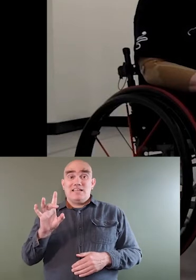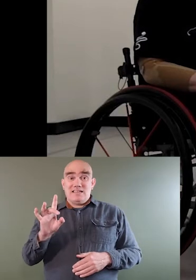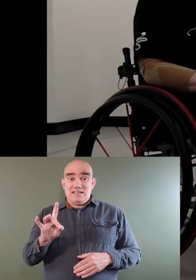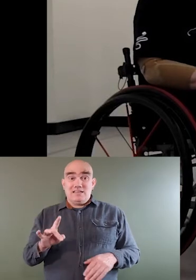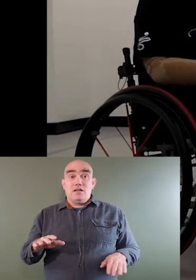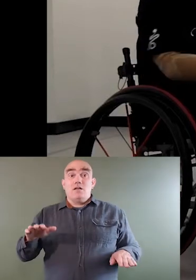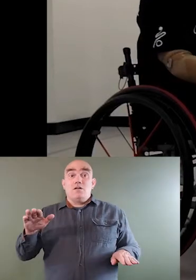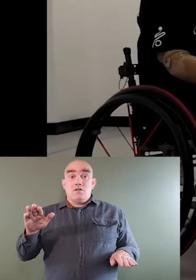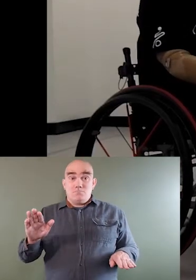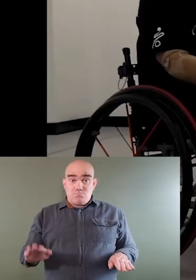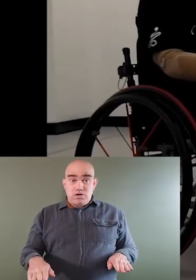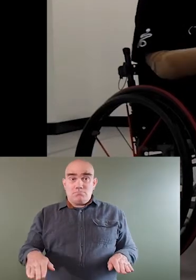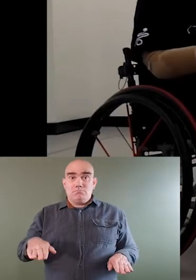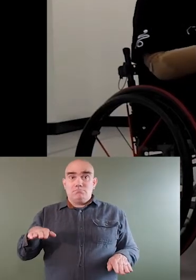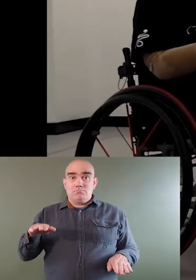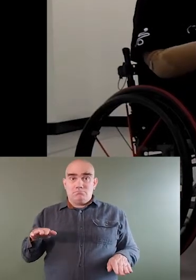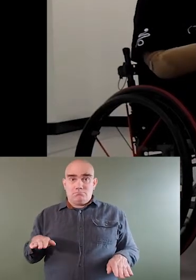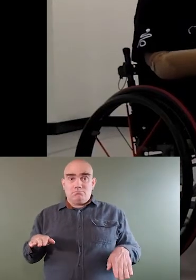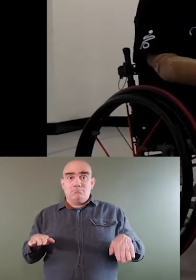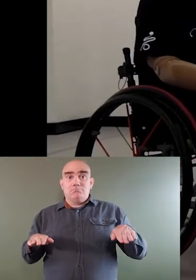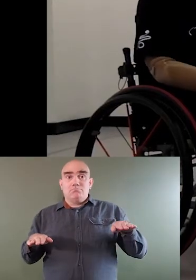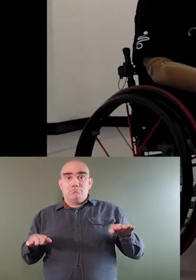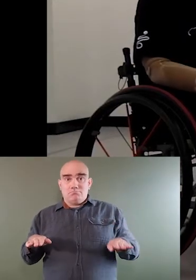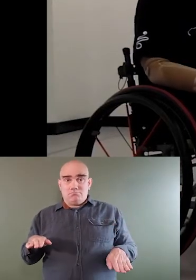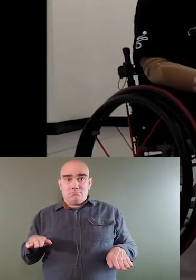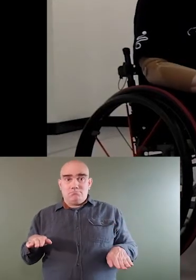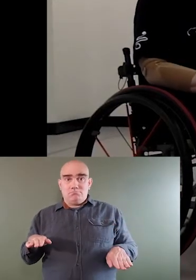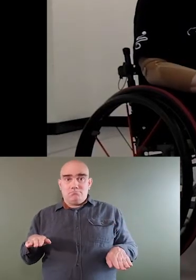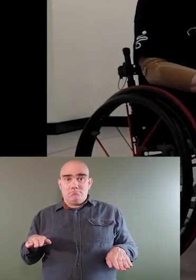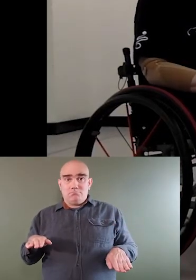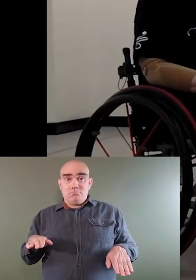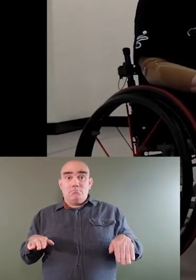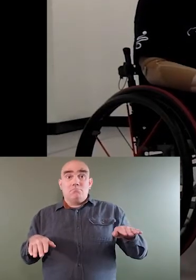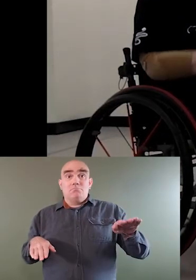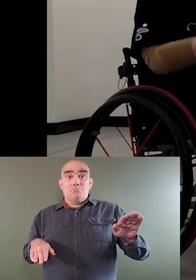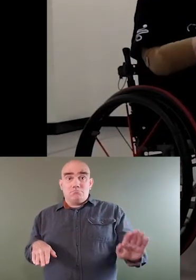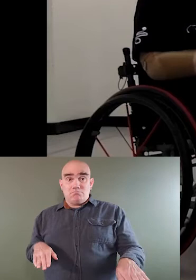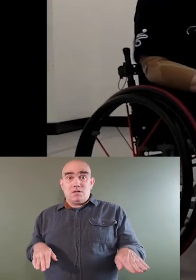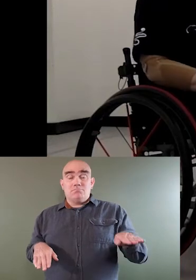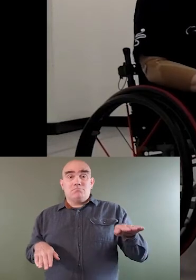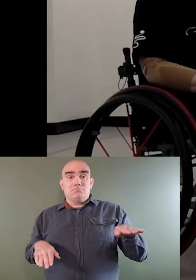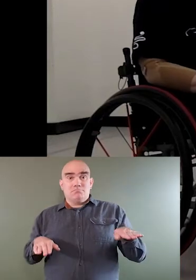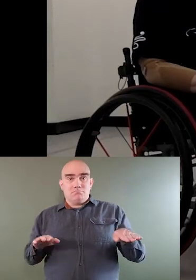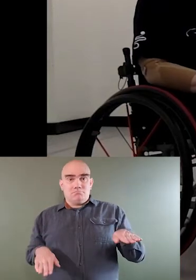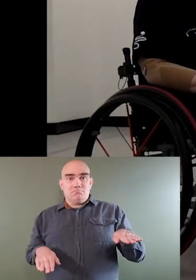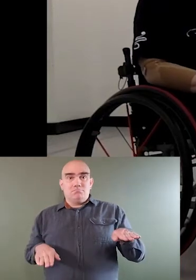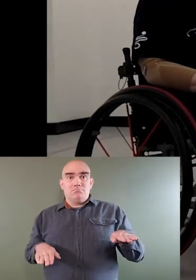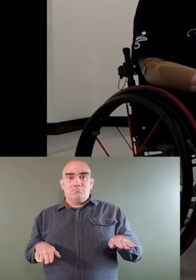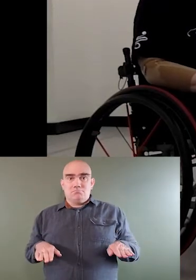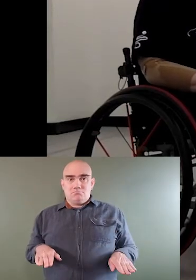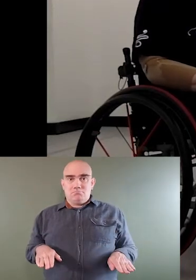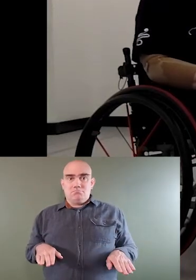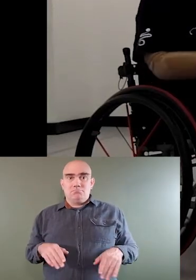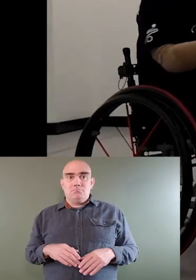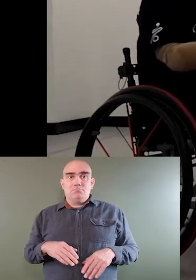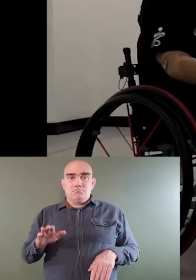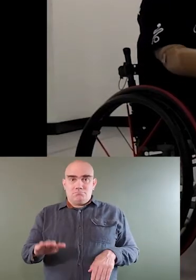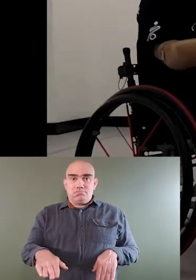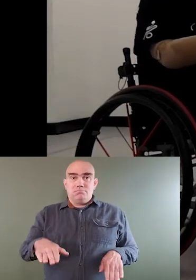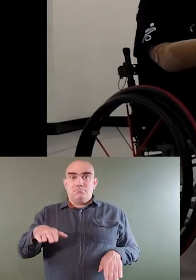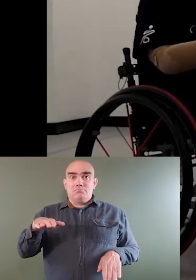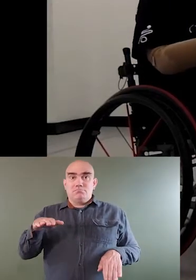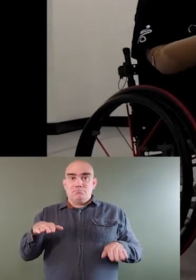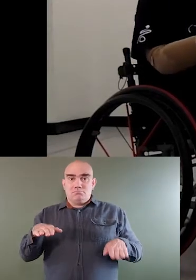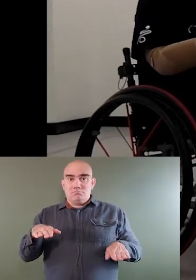7, 8. 1, 2, 3, 4, 5, 6, 7,